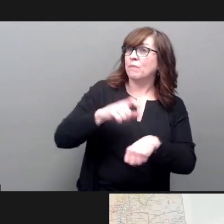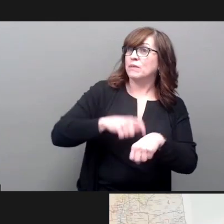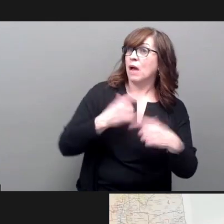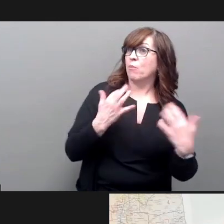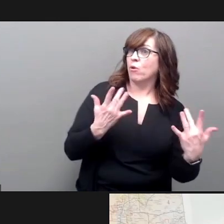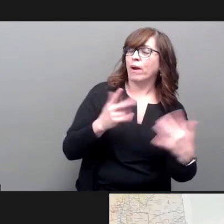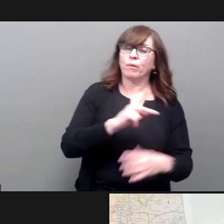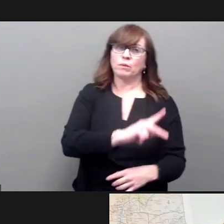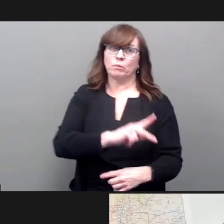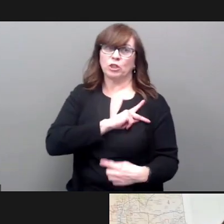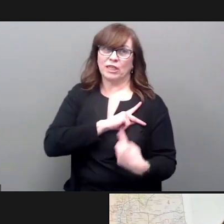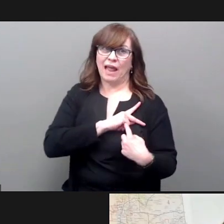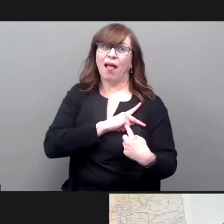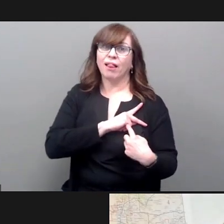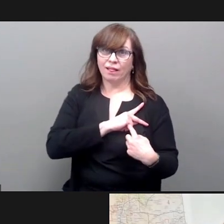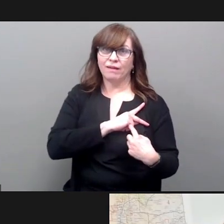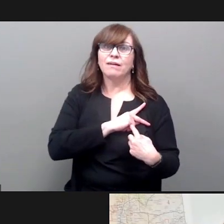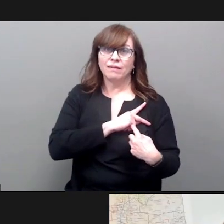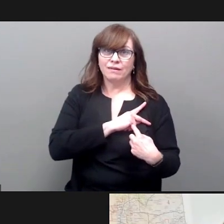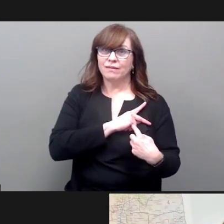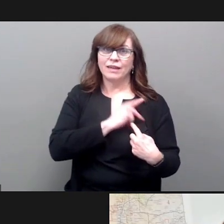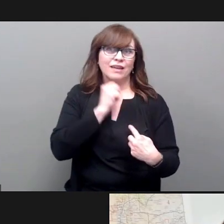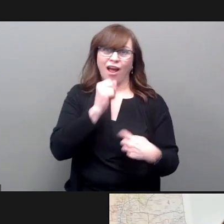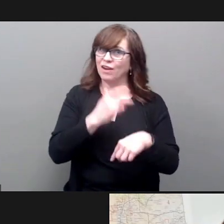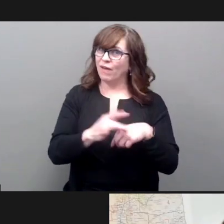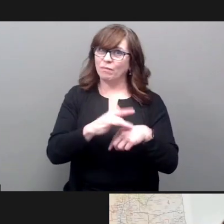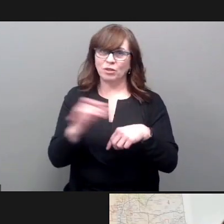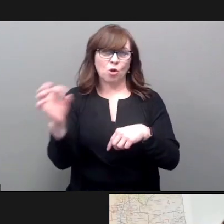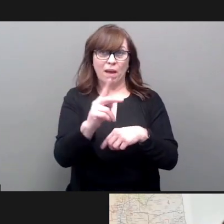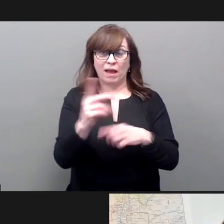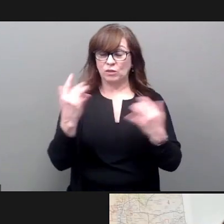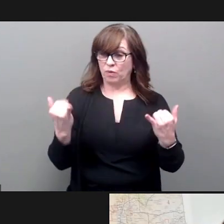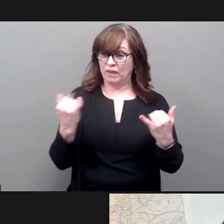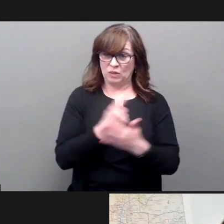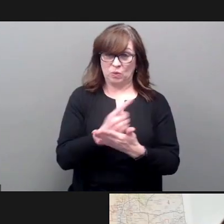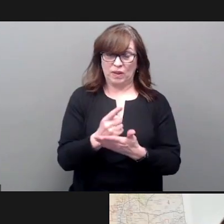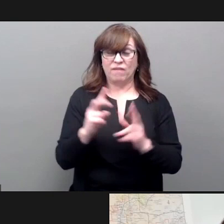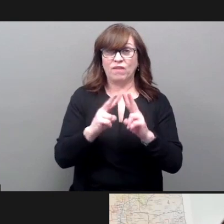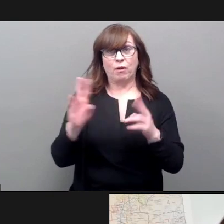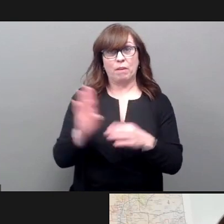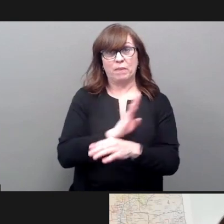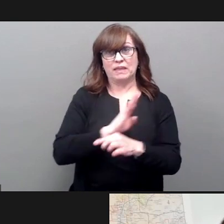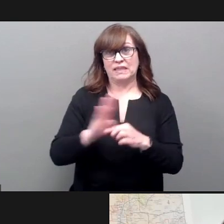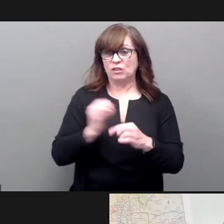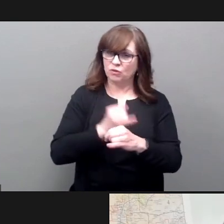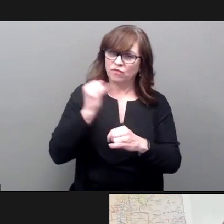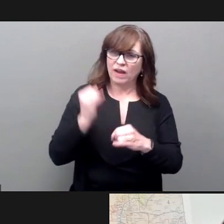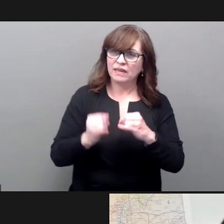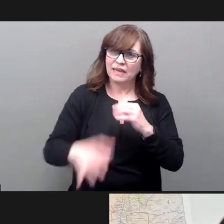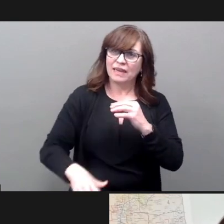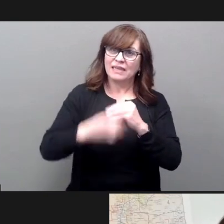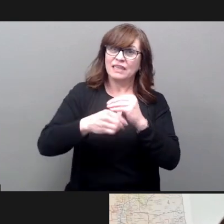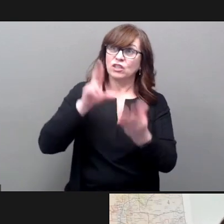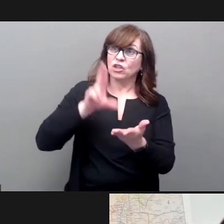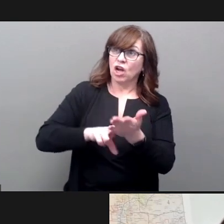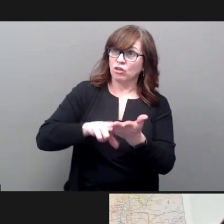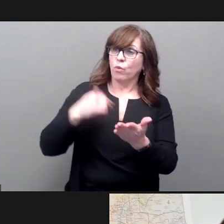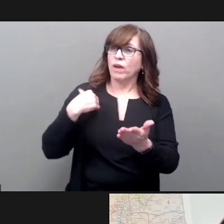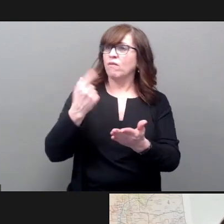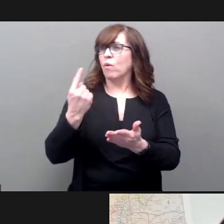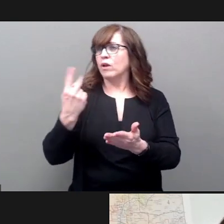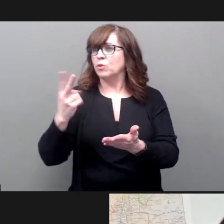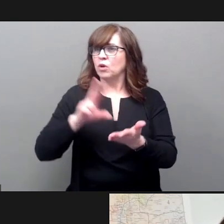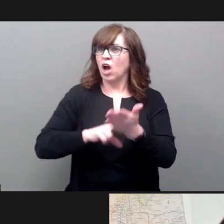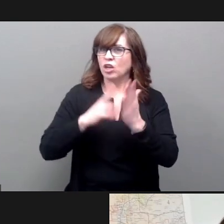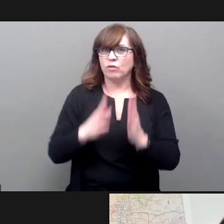personnel to come in and test. So we're very busy this week, and I think finalizing an additional contract. So we have a couple contractors working